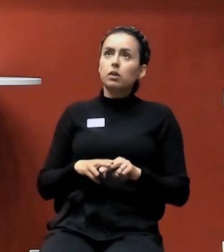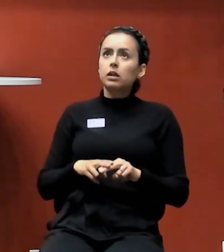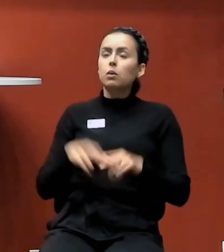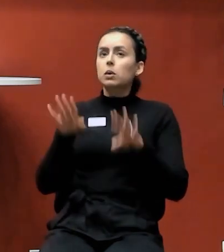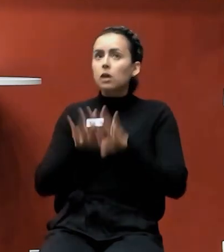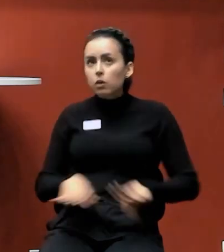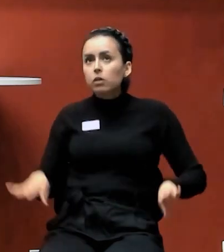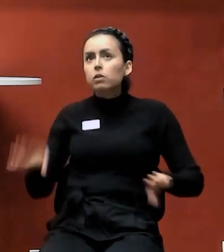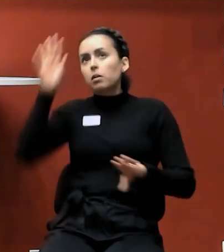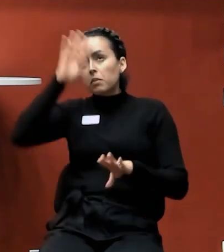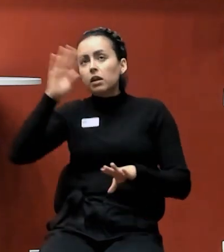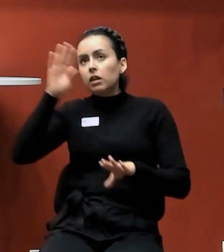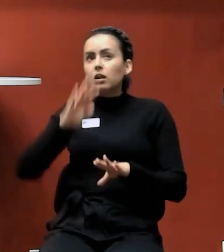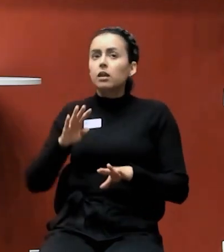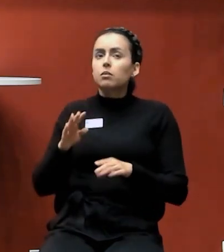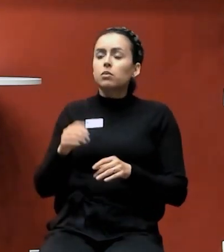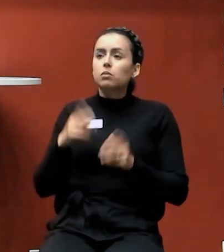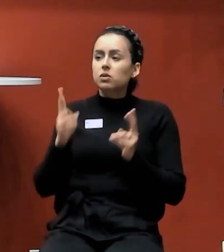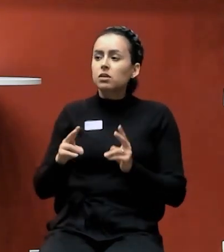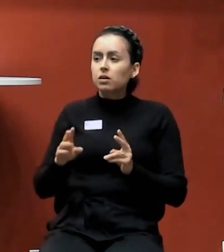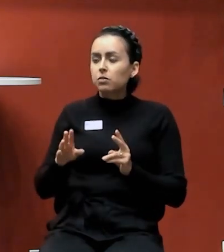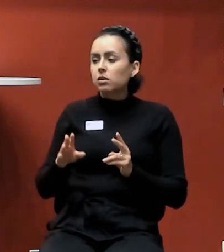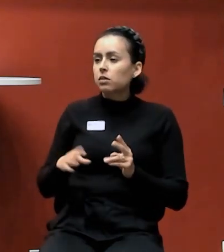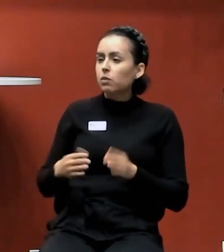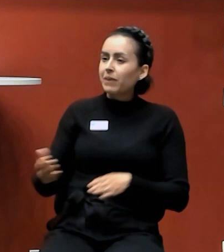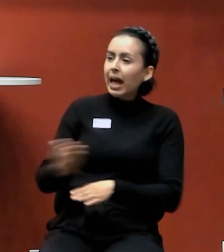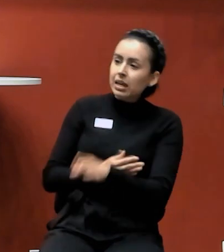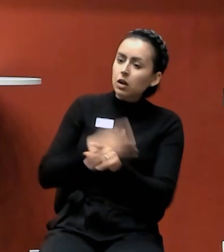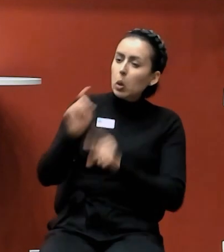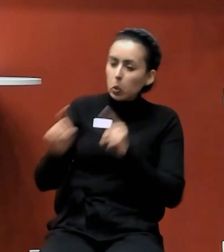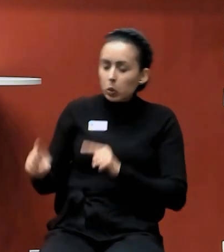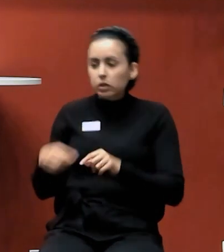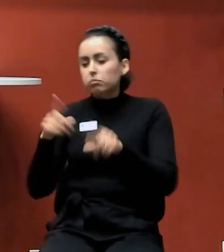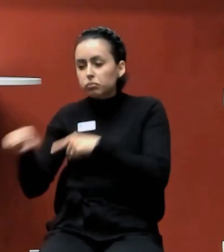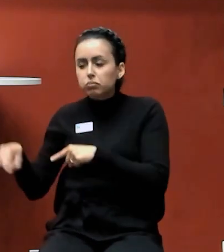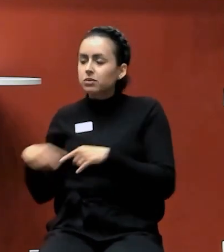biases coming from and what has actually influenced the way I move through the world?